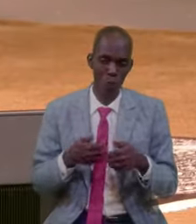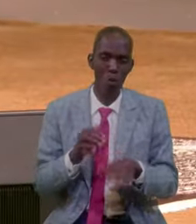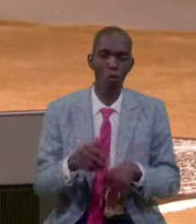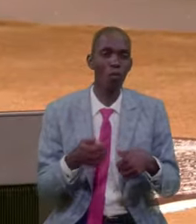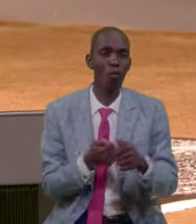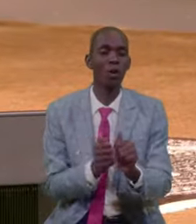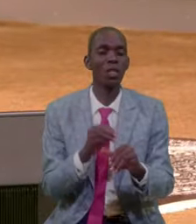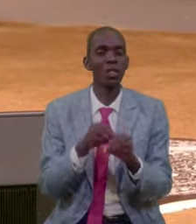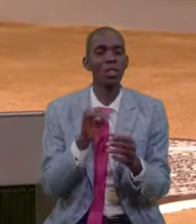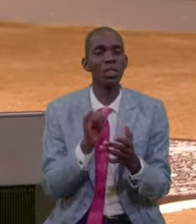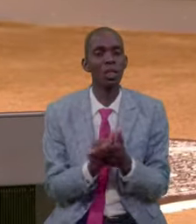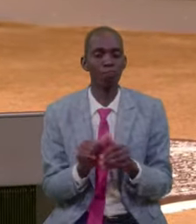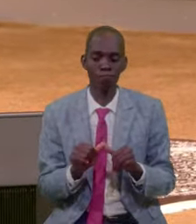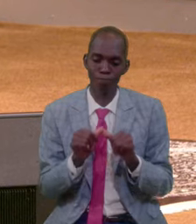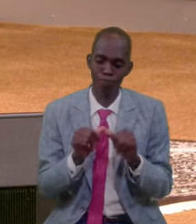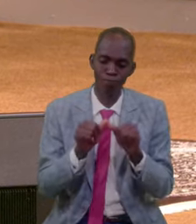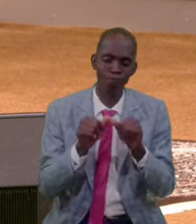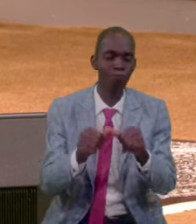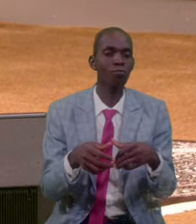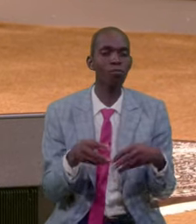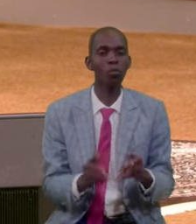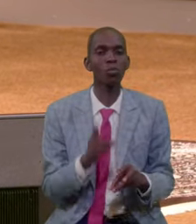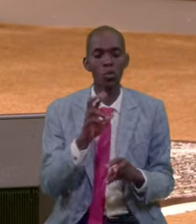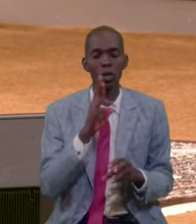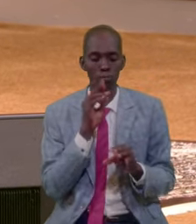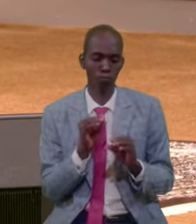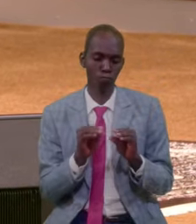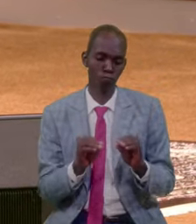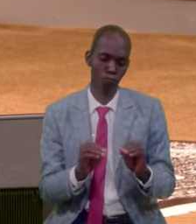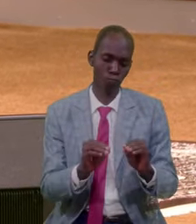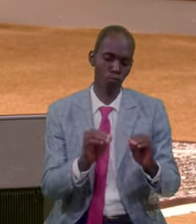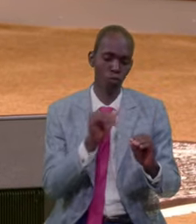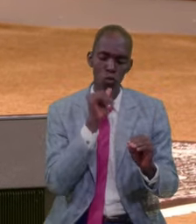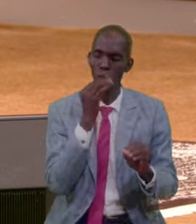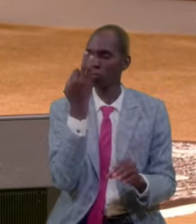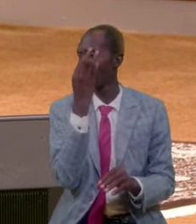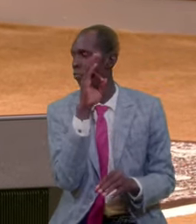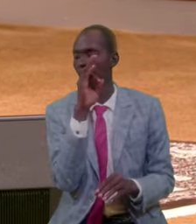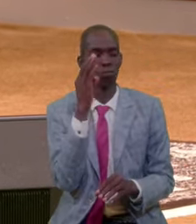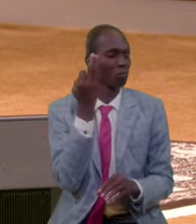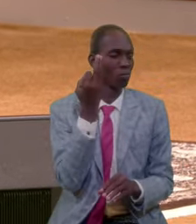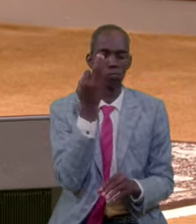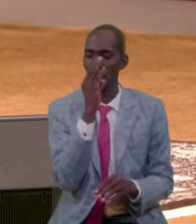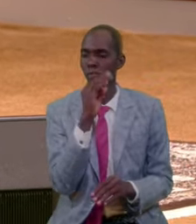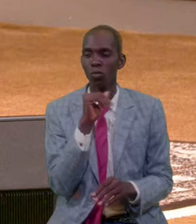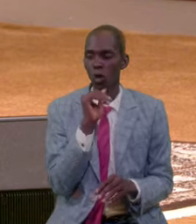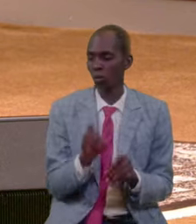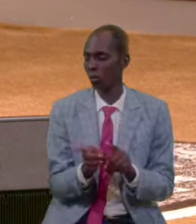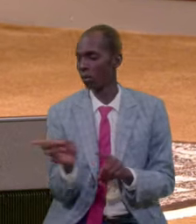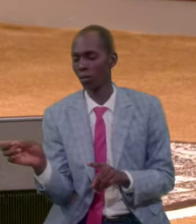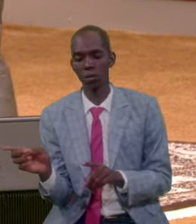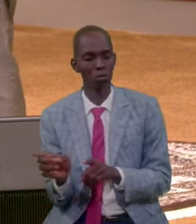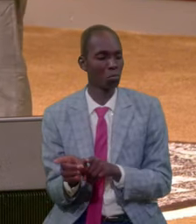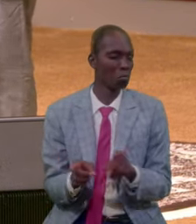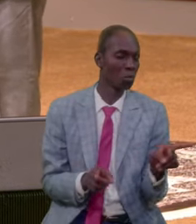You're moving on, and you're not diverted here, diverted there. You don't take another by road where